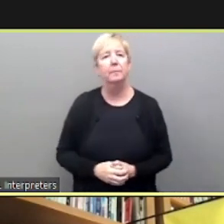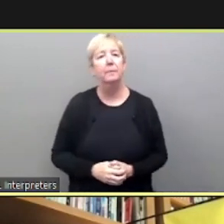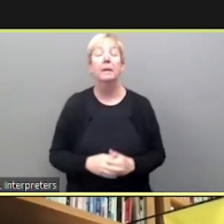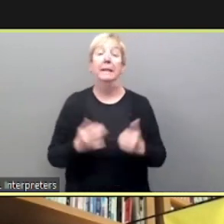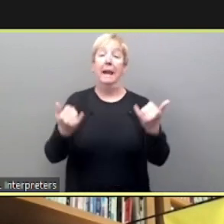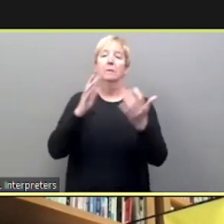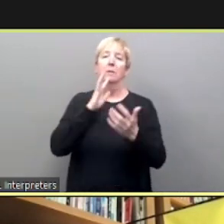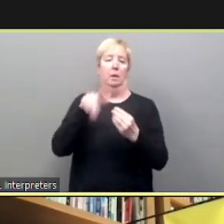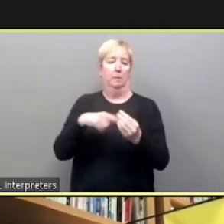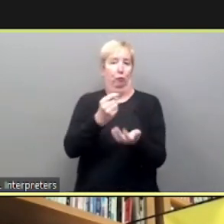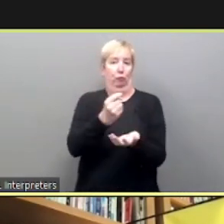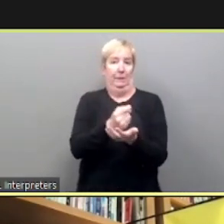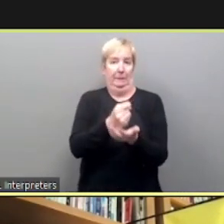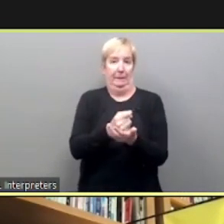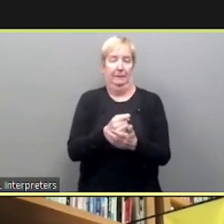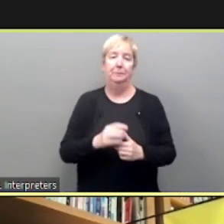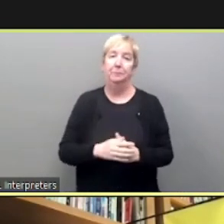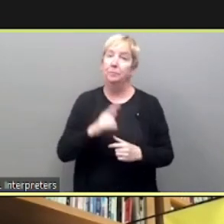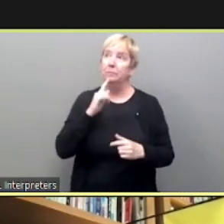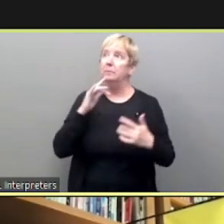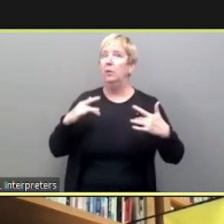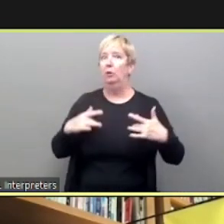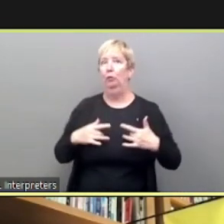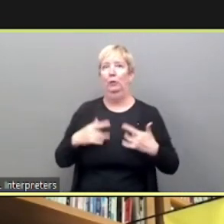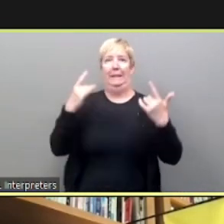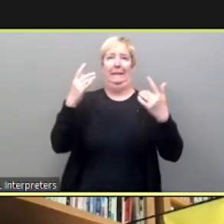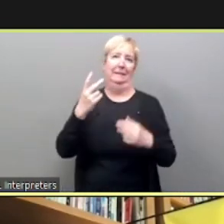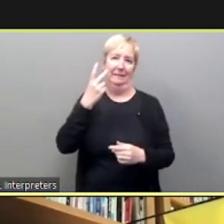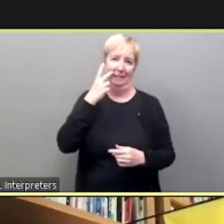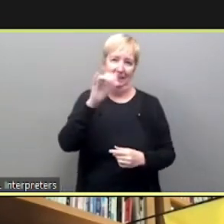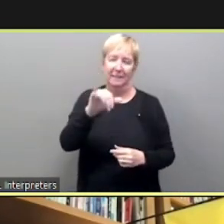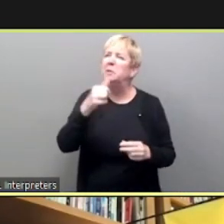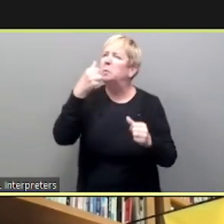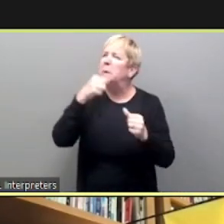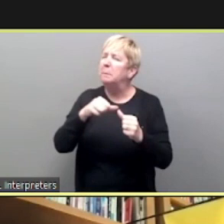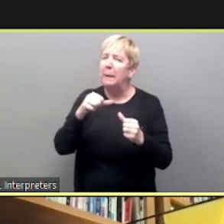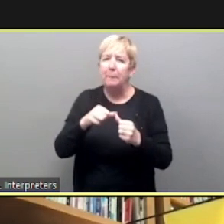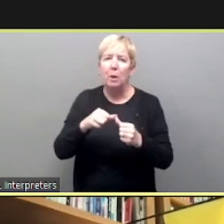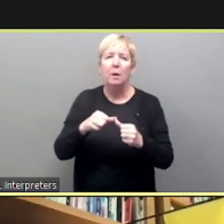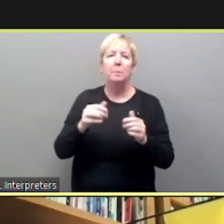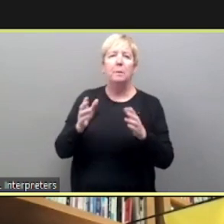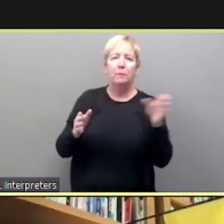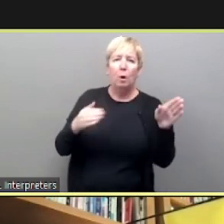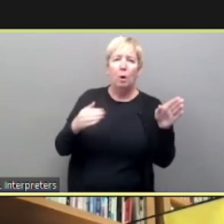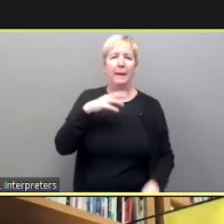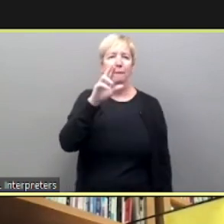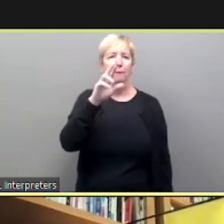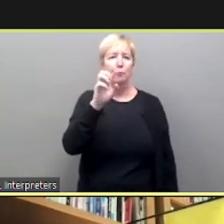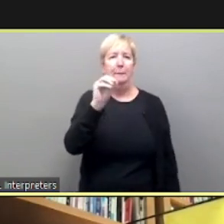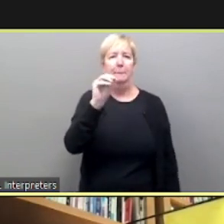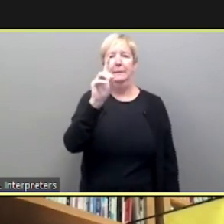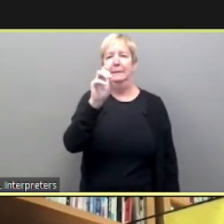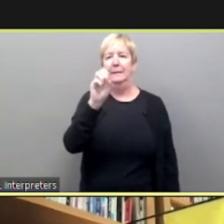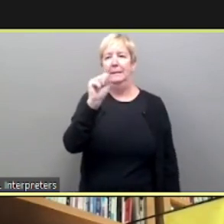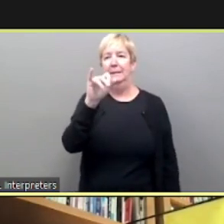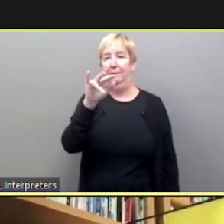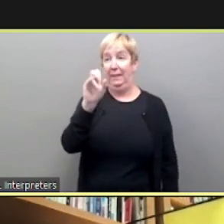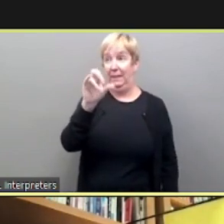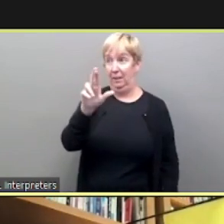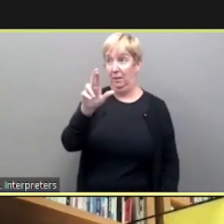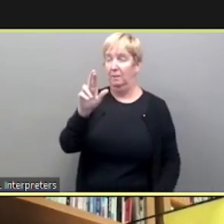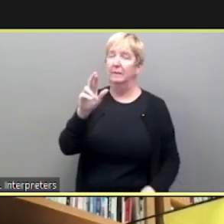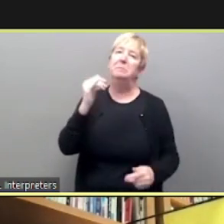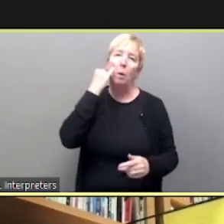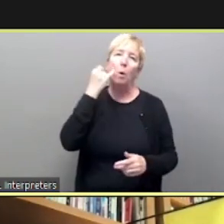Treatments, really pleased to see this. Remember, on the left, we have remdesivir, which is given to people in the hospital. And you